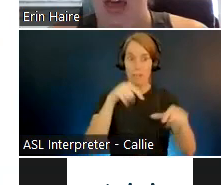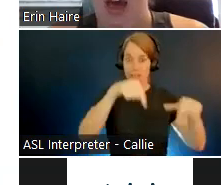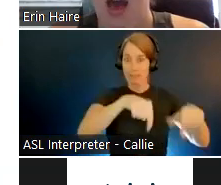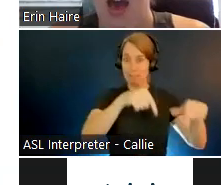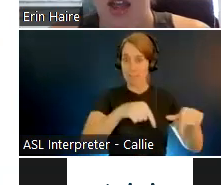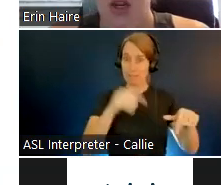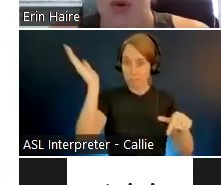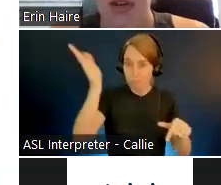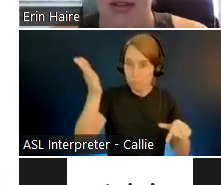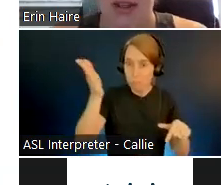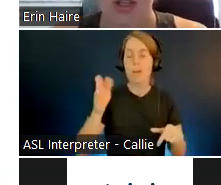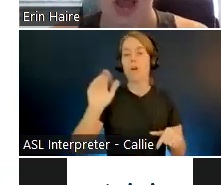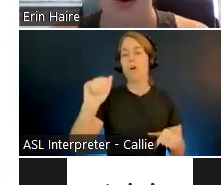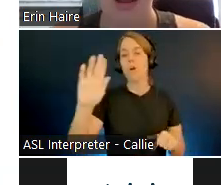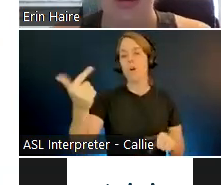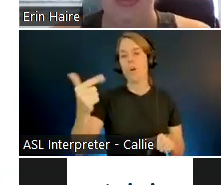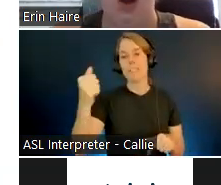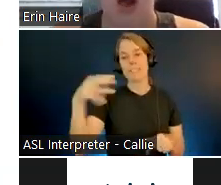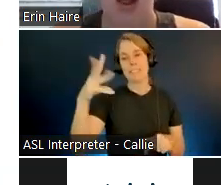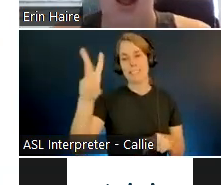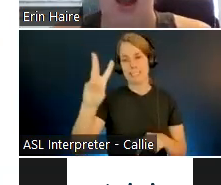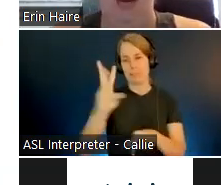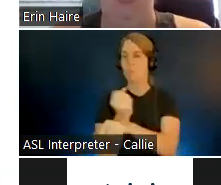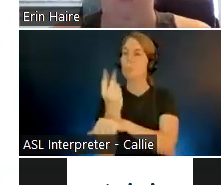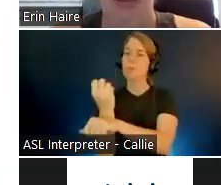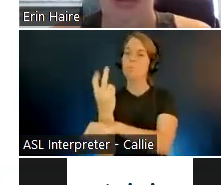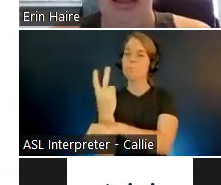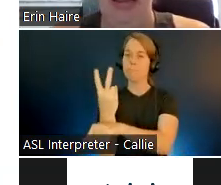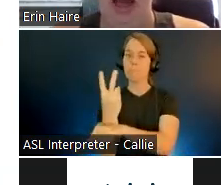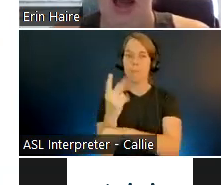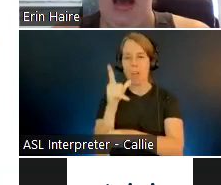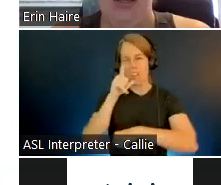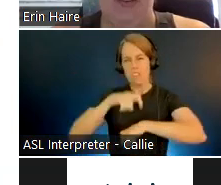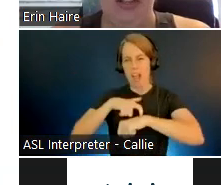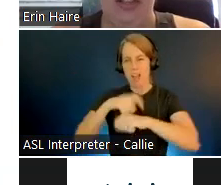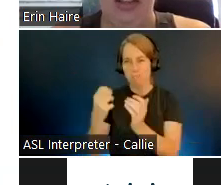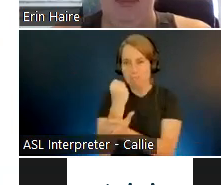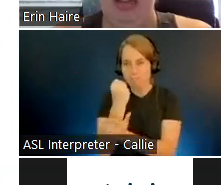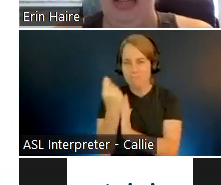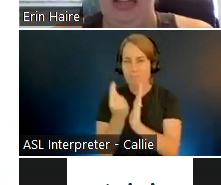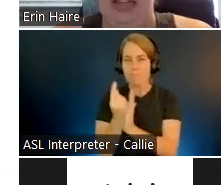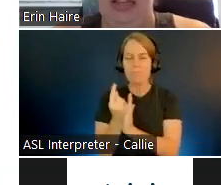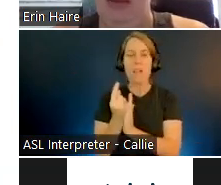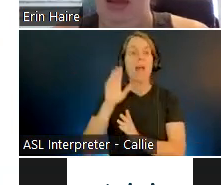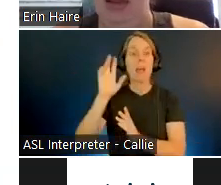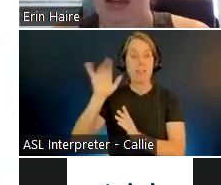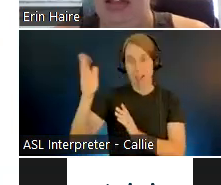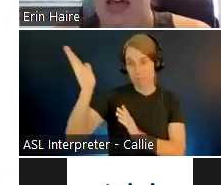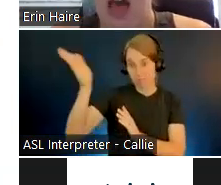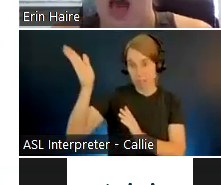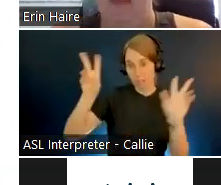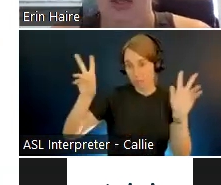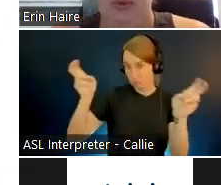time at noon. It is a lunch hour, and it is on the Medicaid services and EPSDT